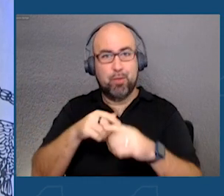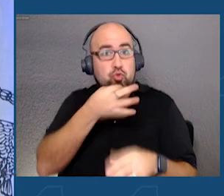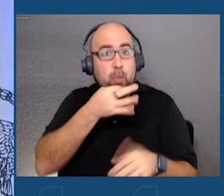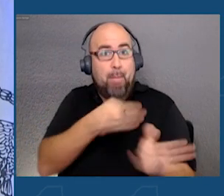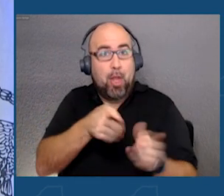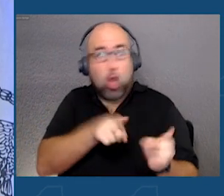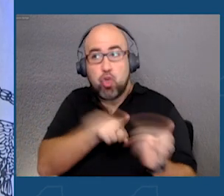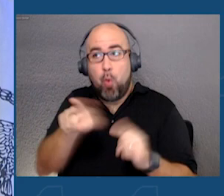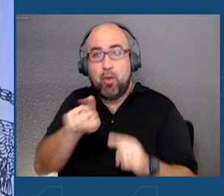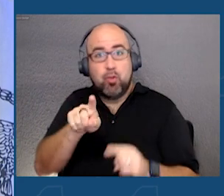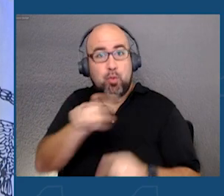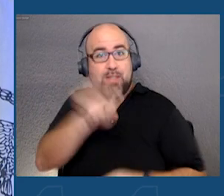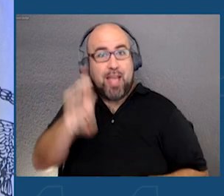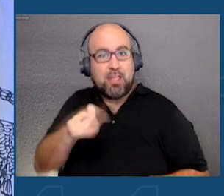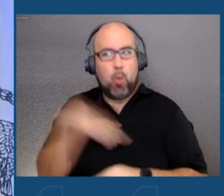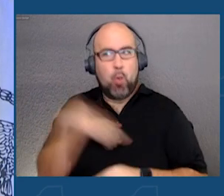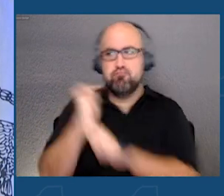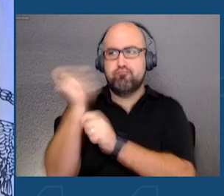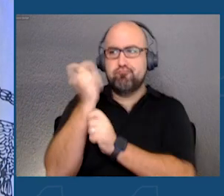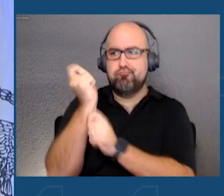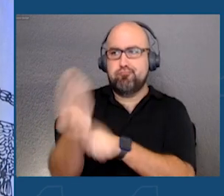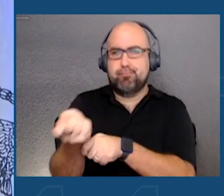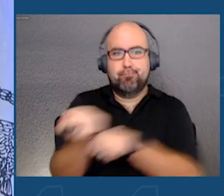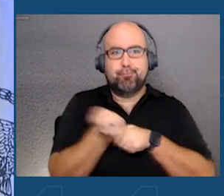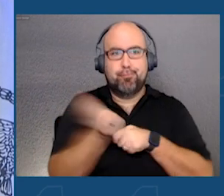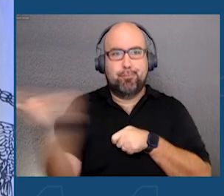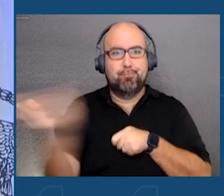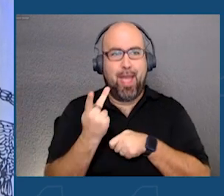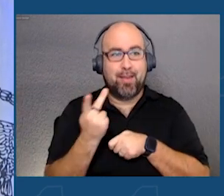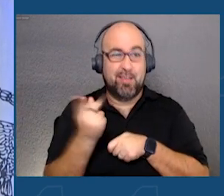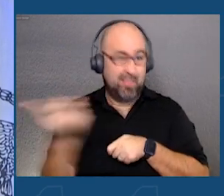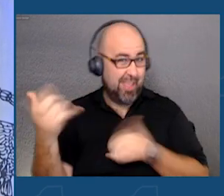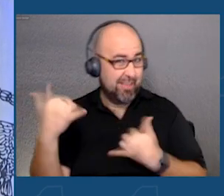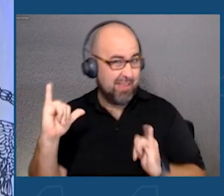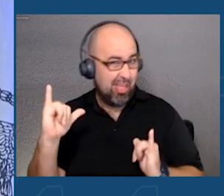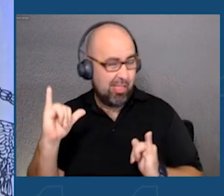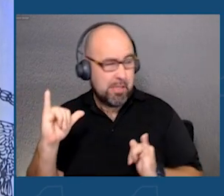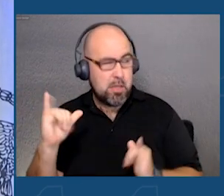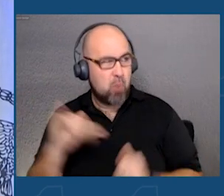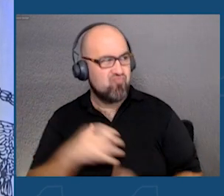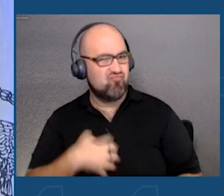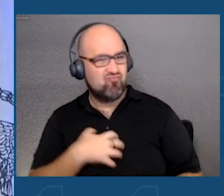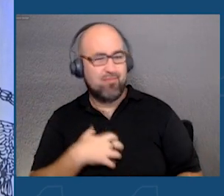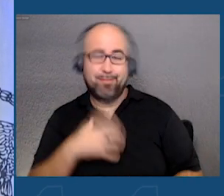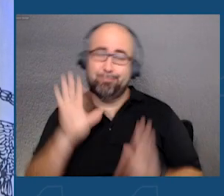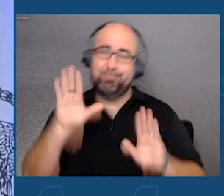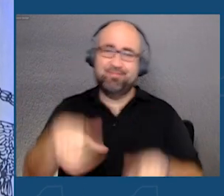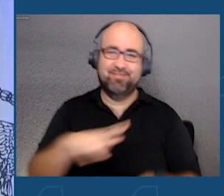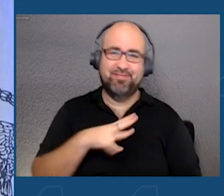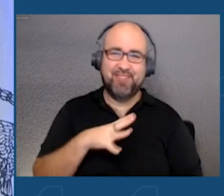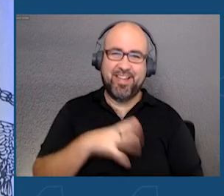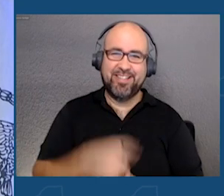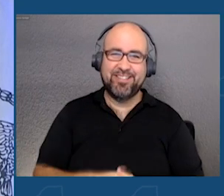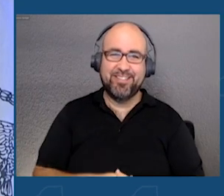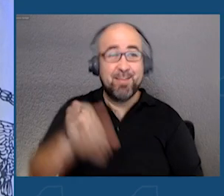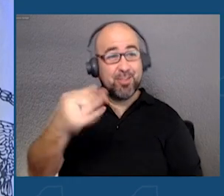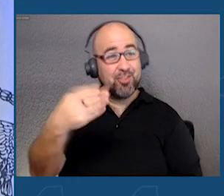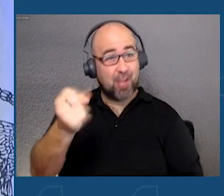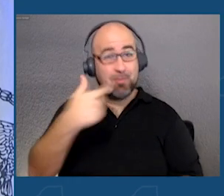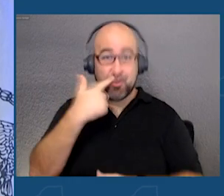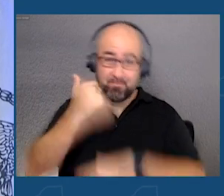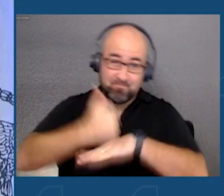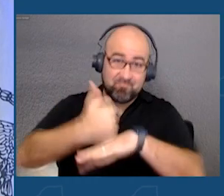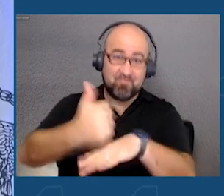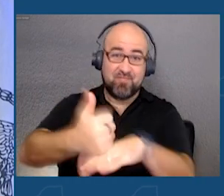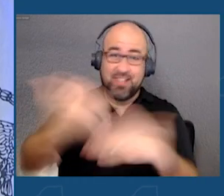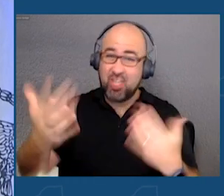back. They're still not happy about it, but that's all right. So jobs are being created here, all over.